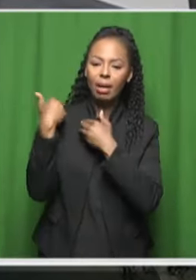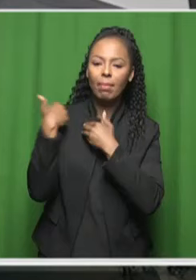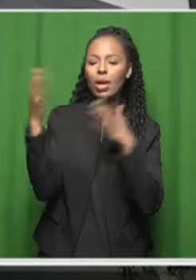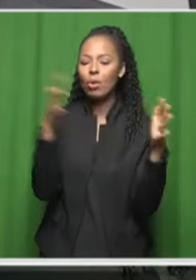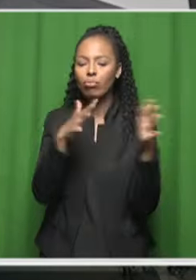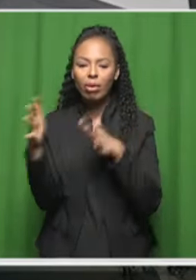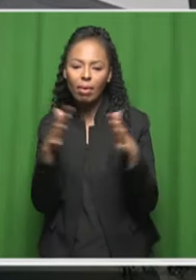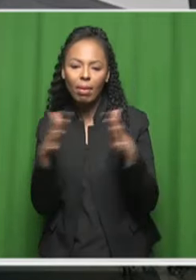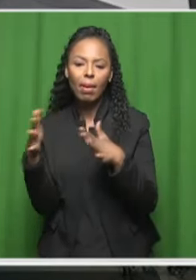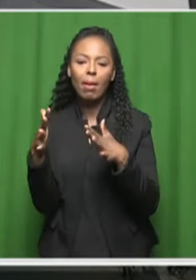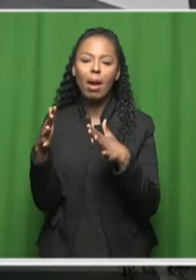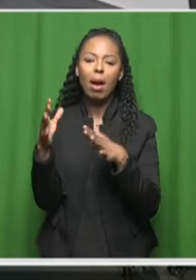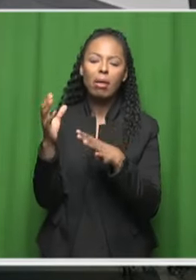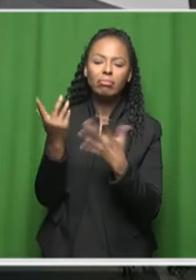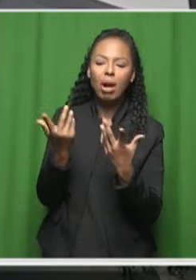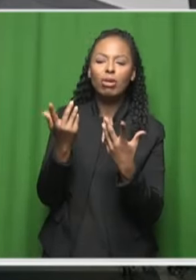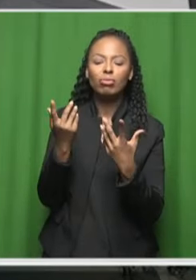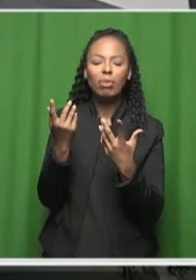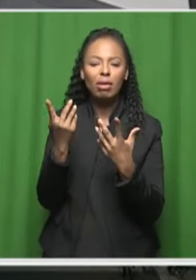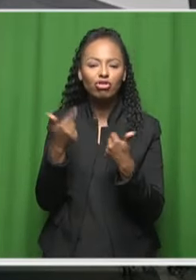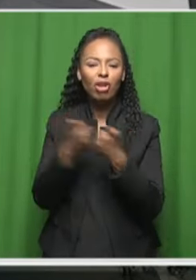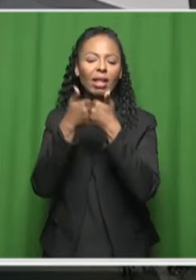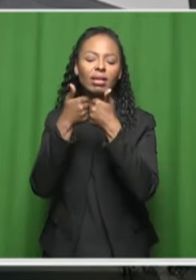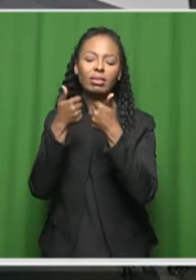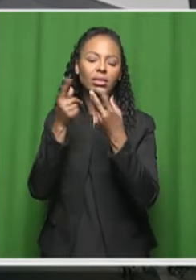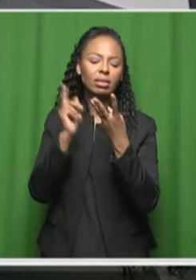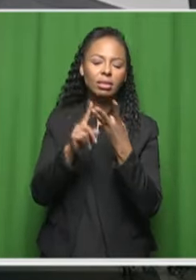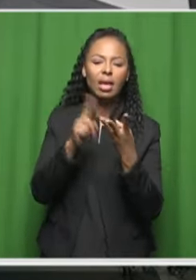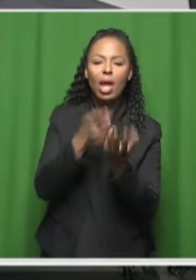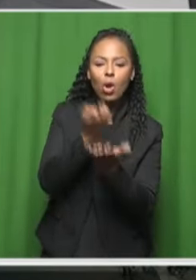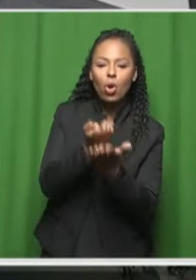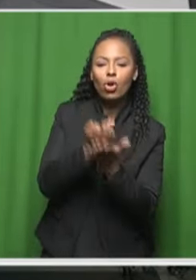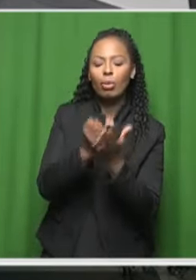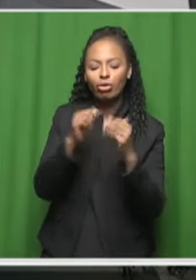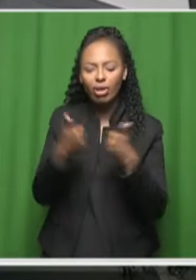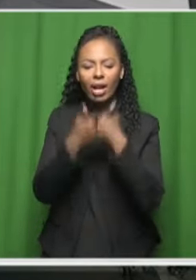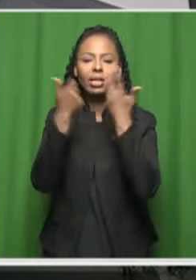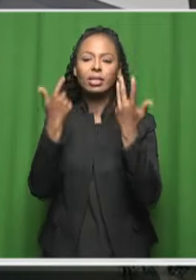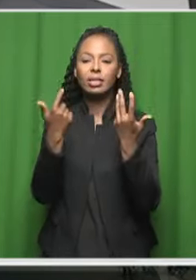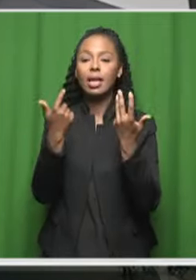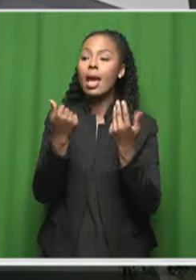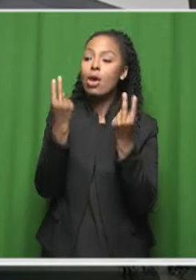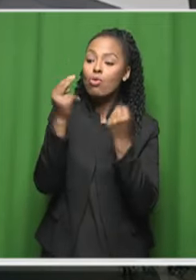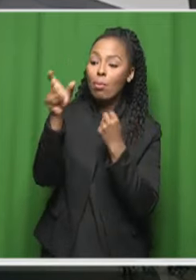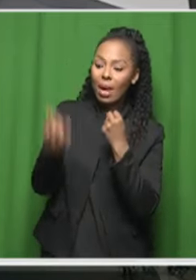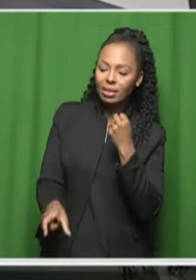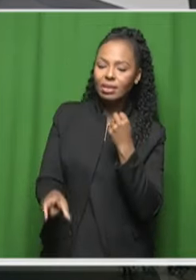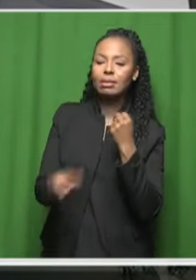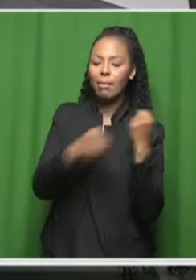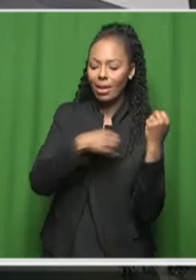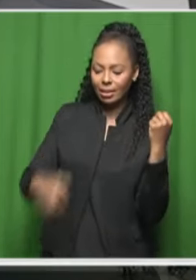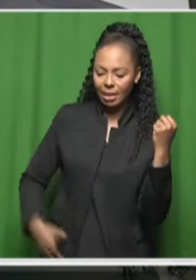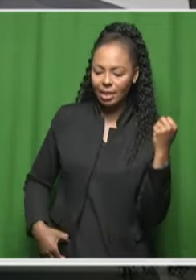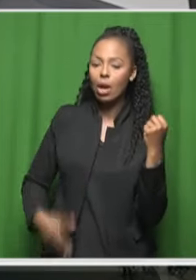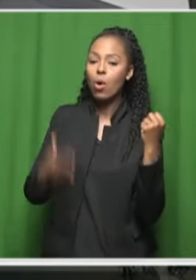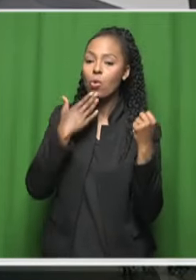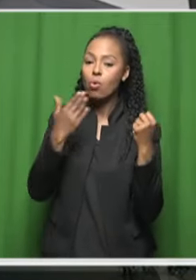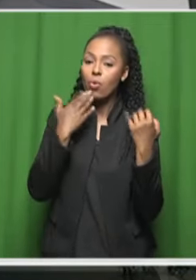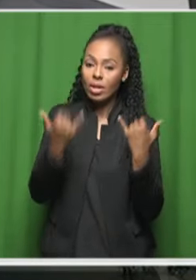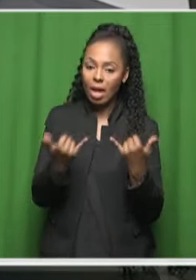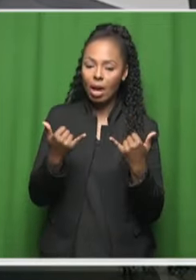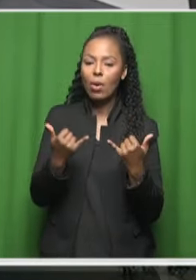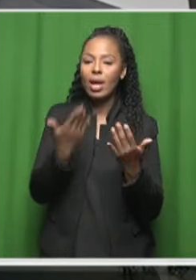shocks. The biggest challenge, perhaps, is that the new president, whoever they may be, will be inheriting the 62%